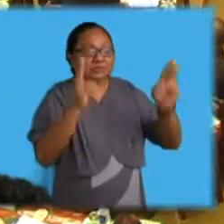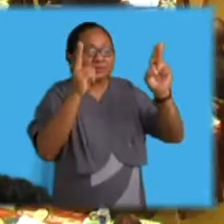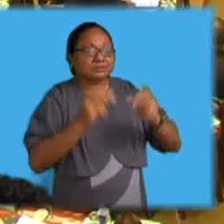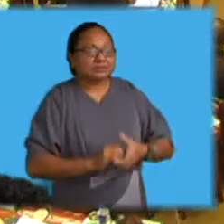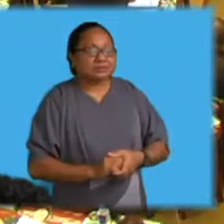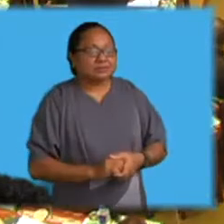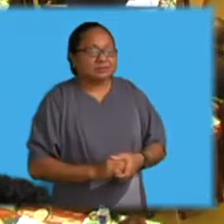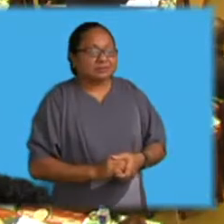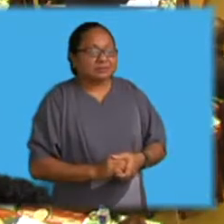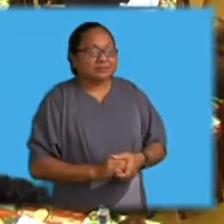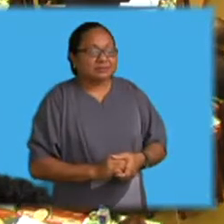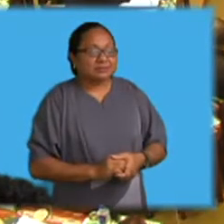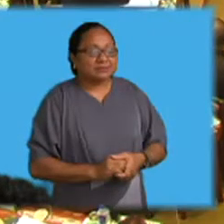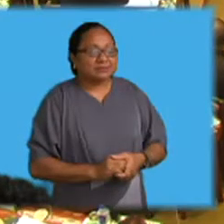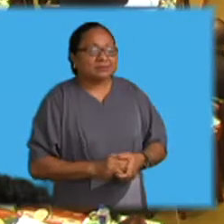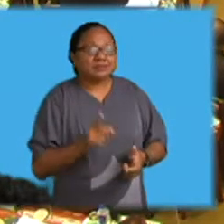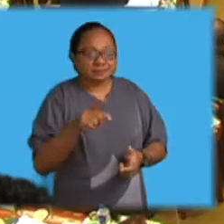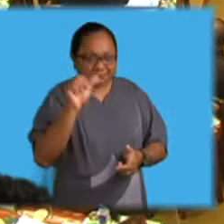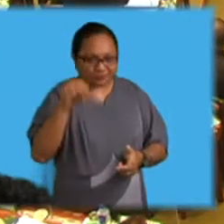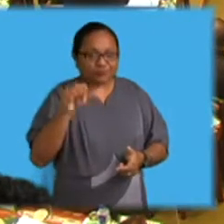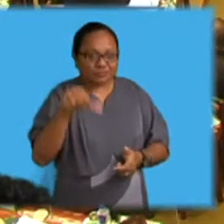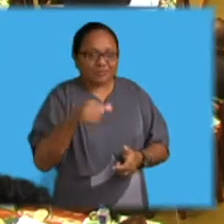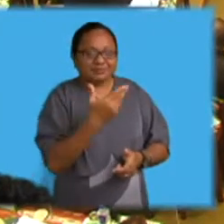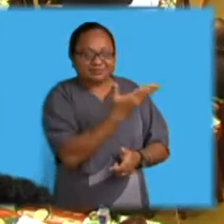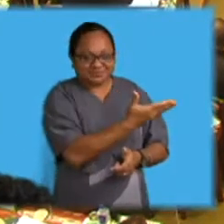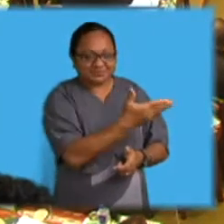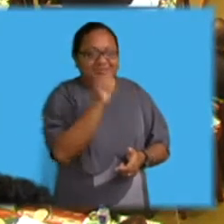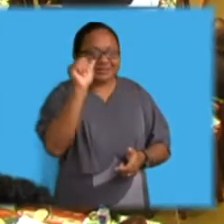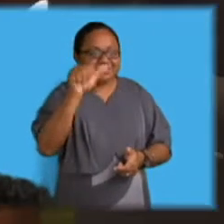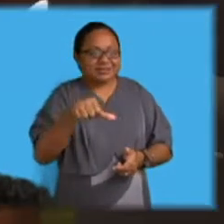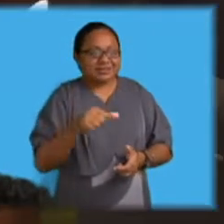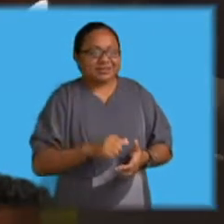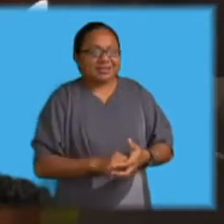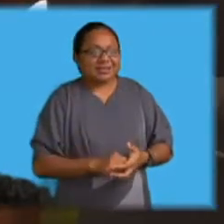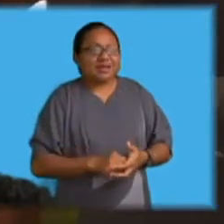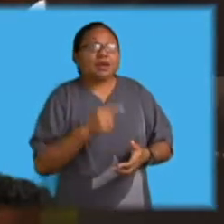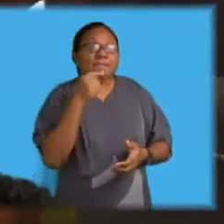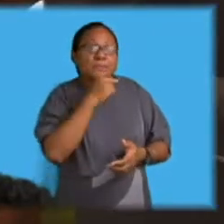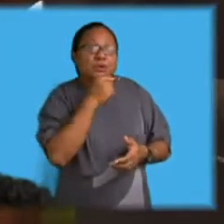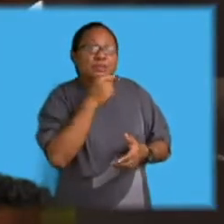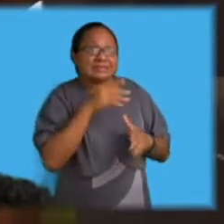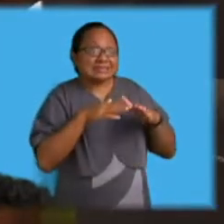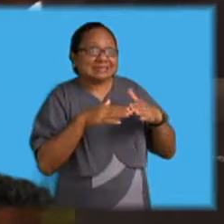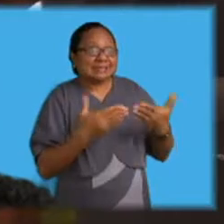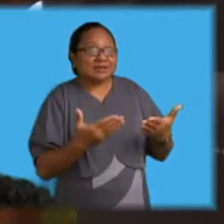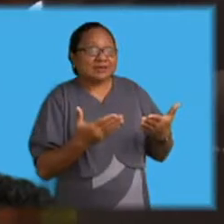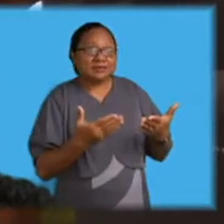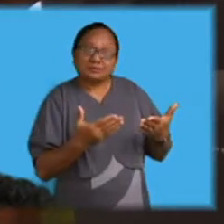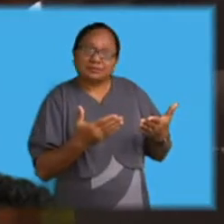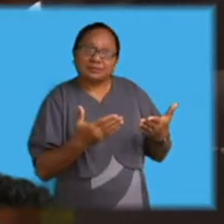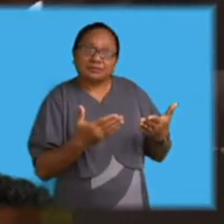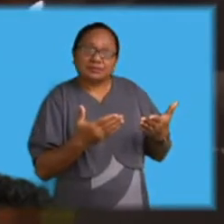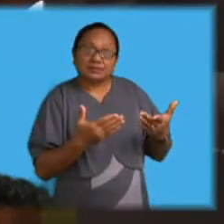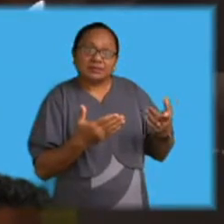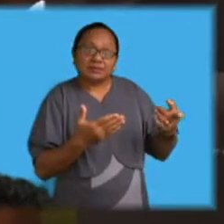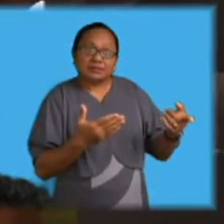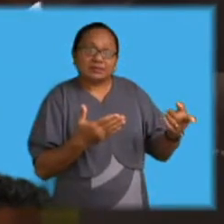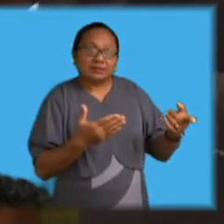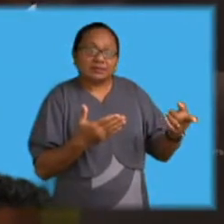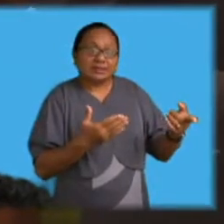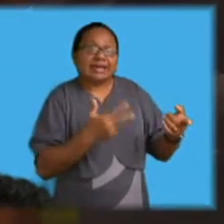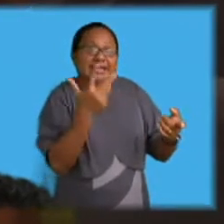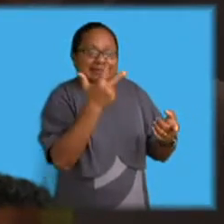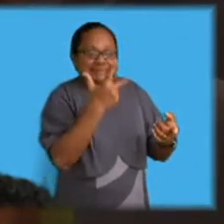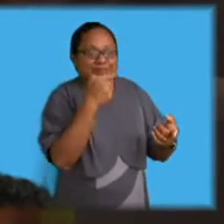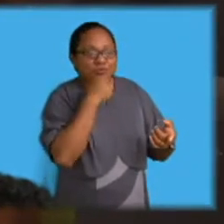Minister. Correct information, Madam Speaker. 18 boys are now in a renovated workshop, which is now a dormitory. 18